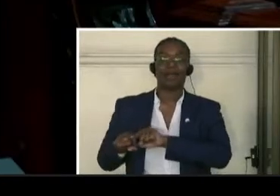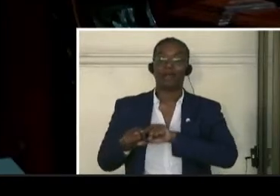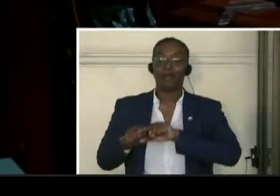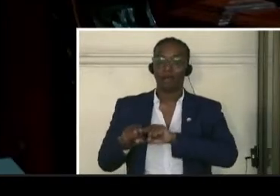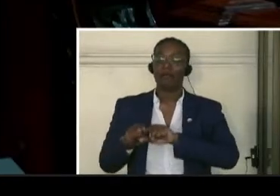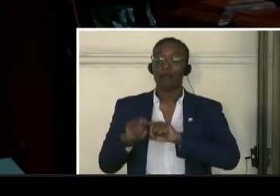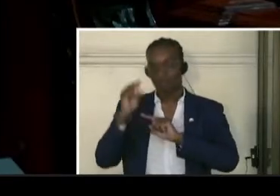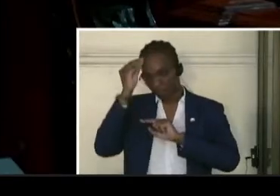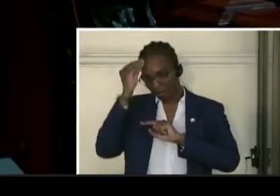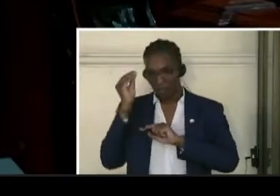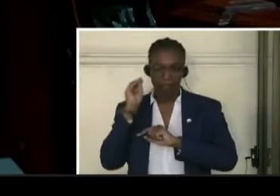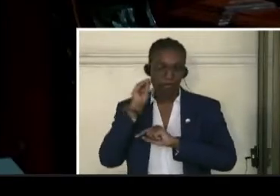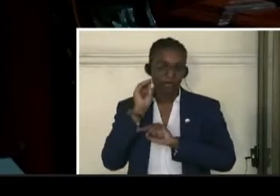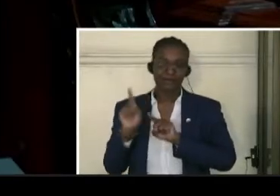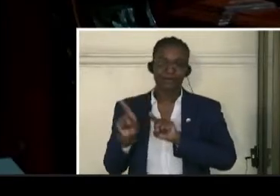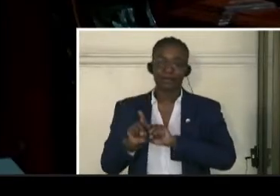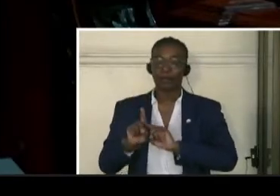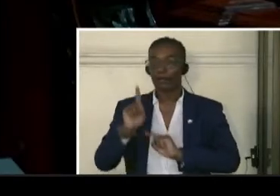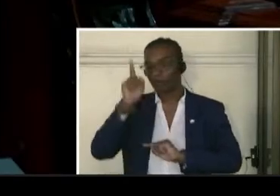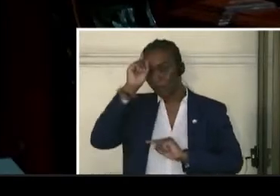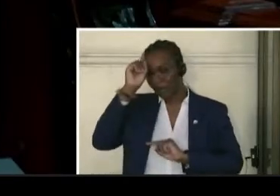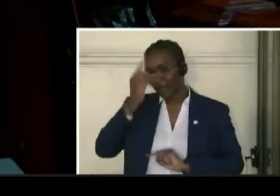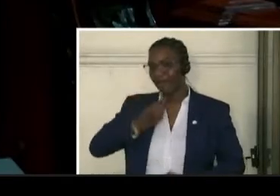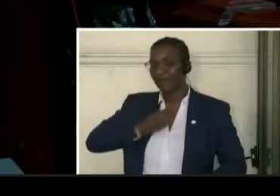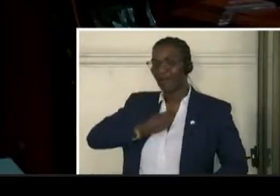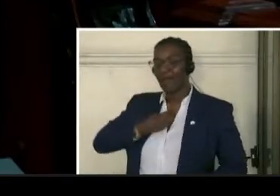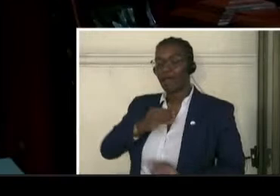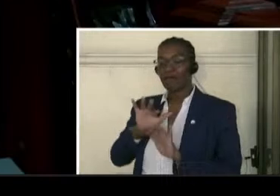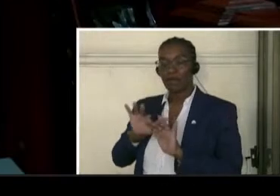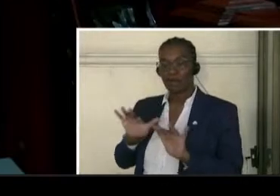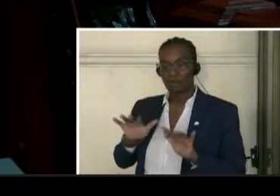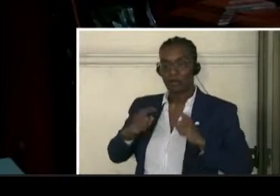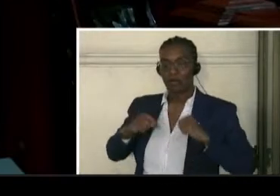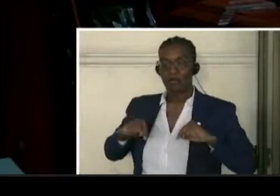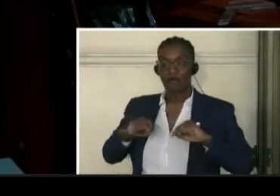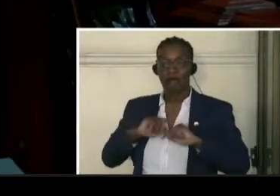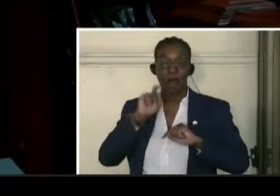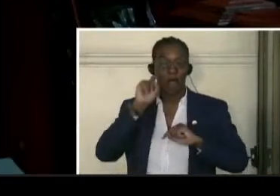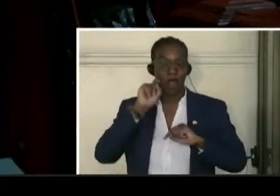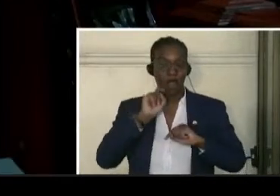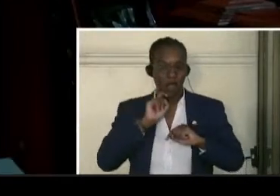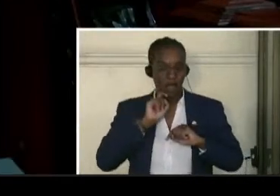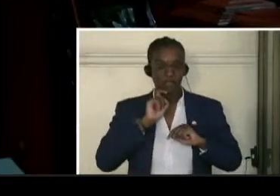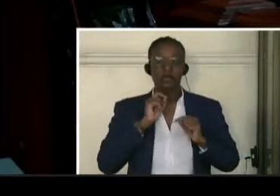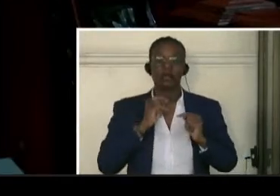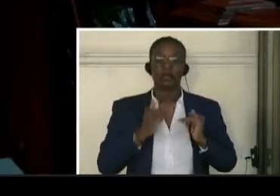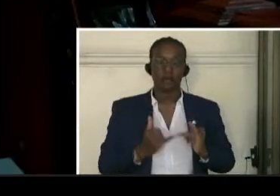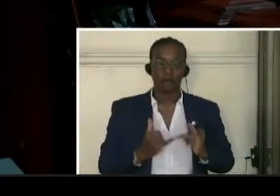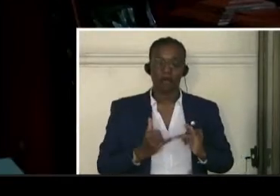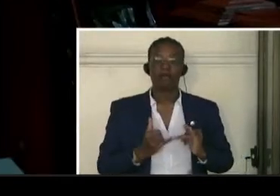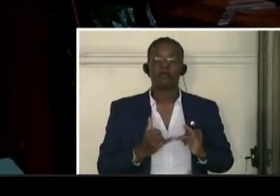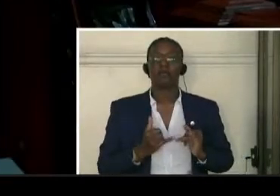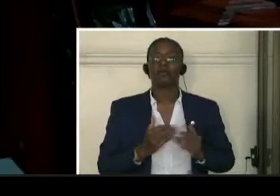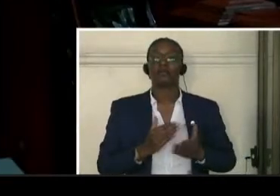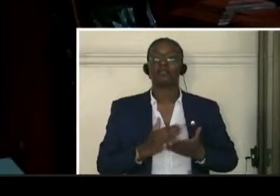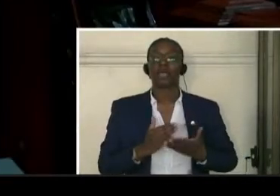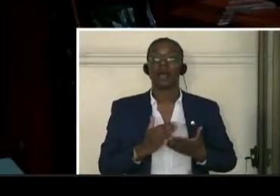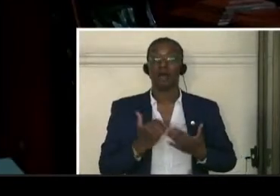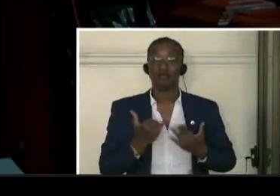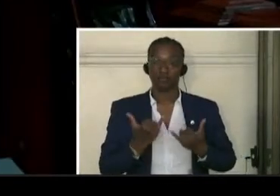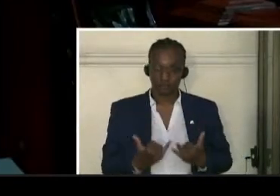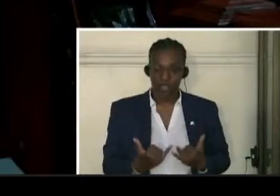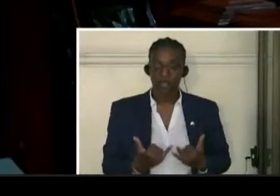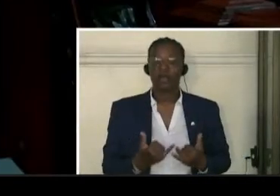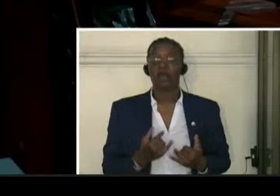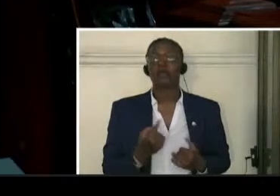as many of Black young people of our age and up, even some, even today.